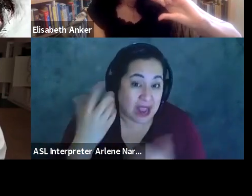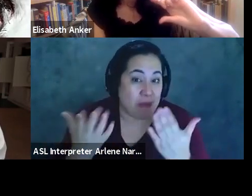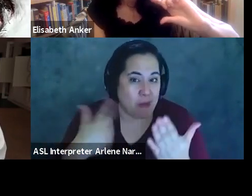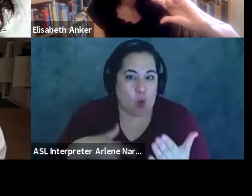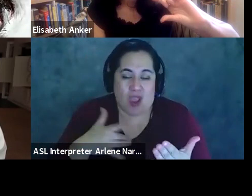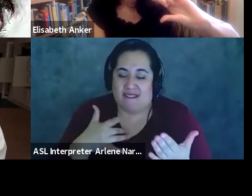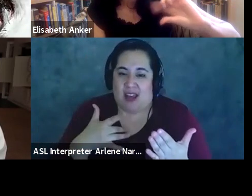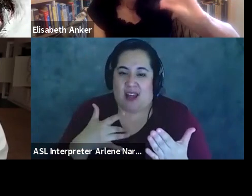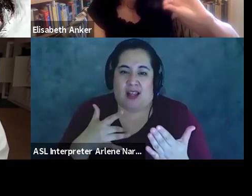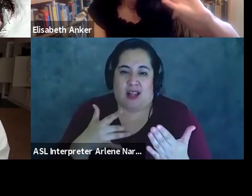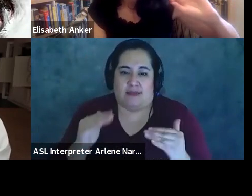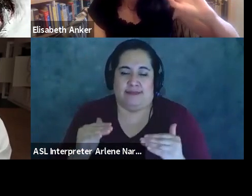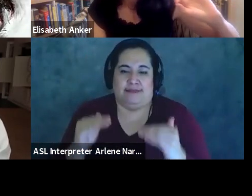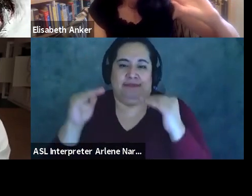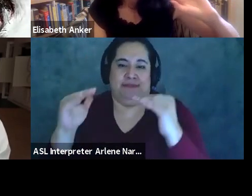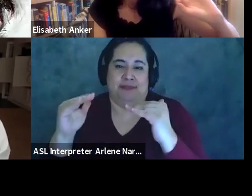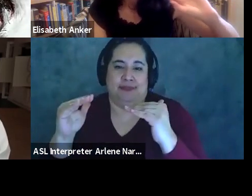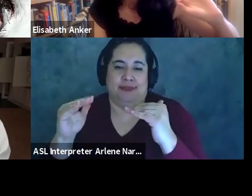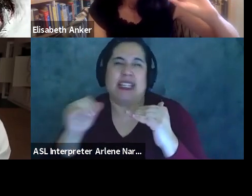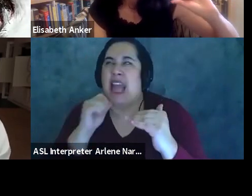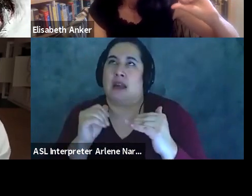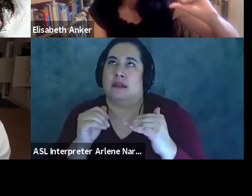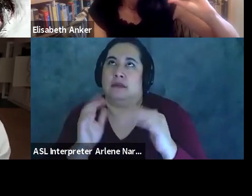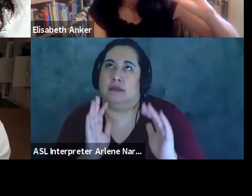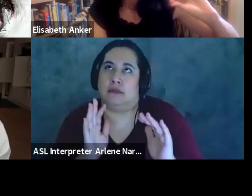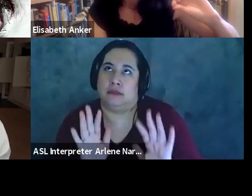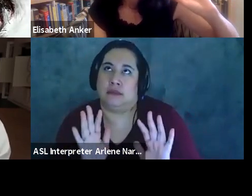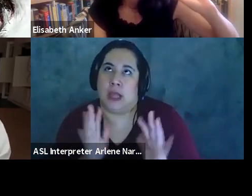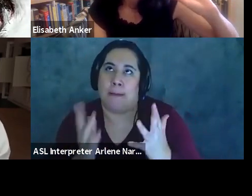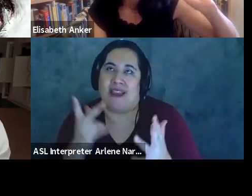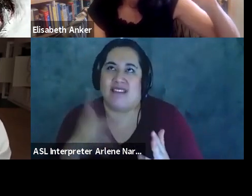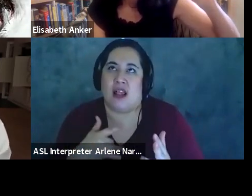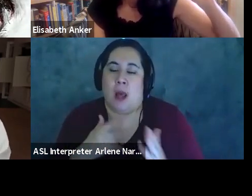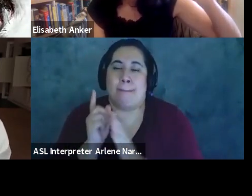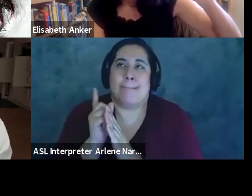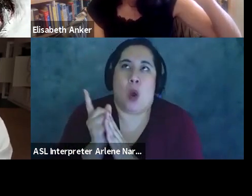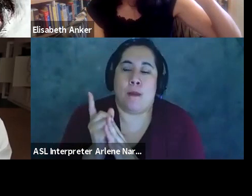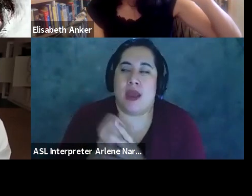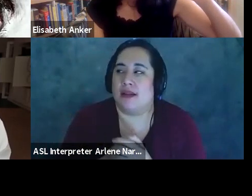past a kind of, not past, but maybe I should say there are moments of